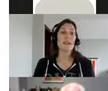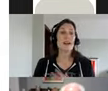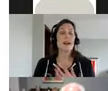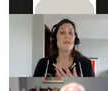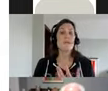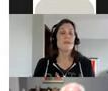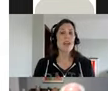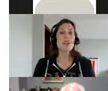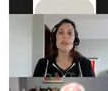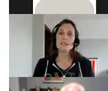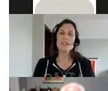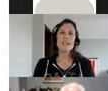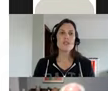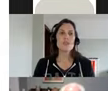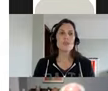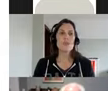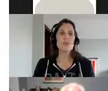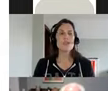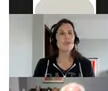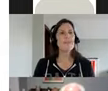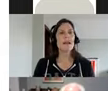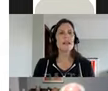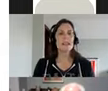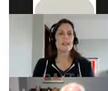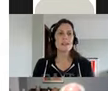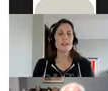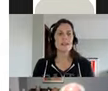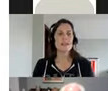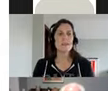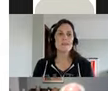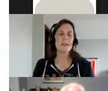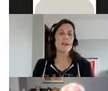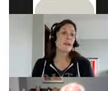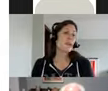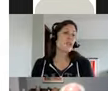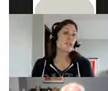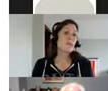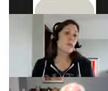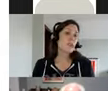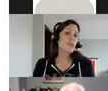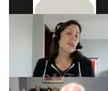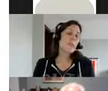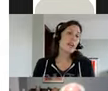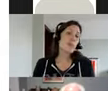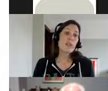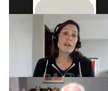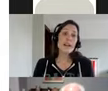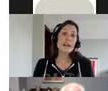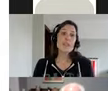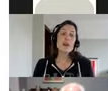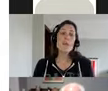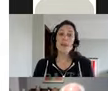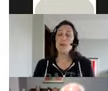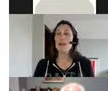collected. And you need to dig into what is really behind this data set. It's also important to read the manual